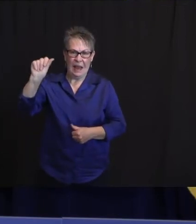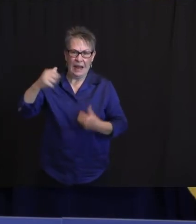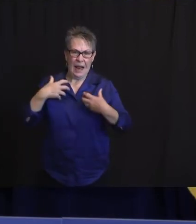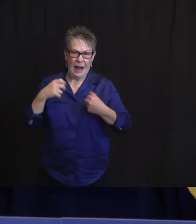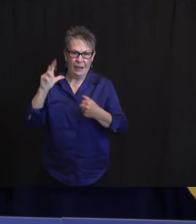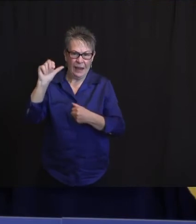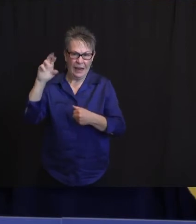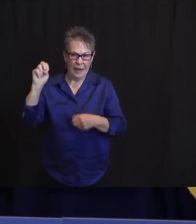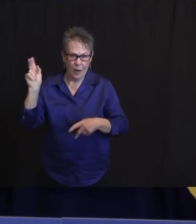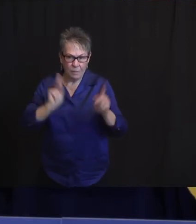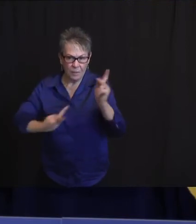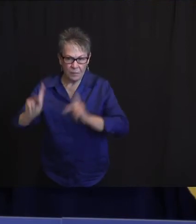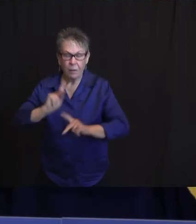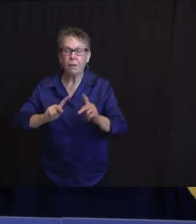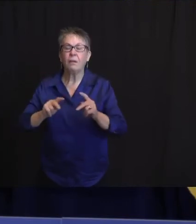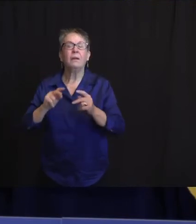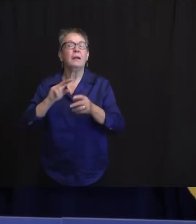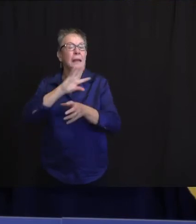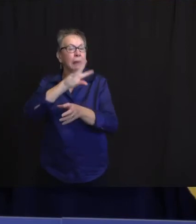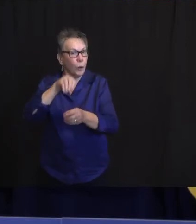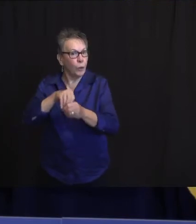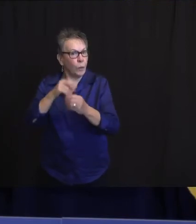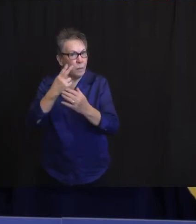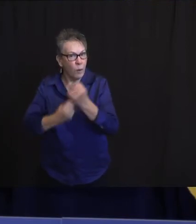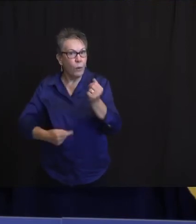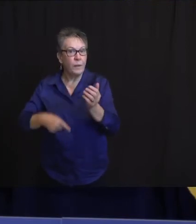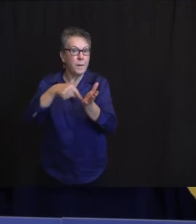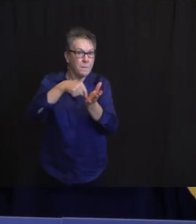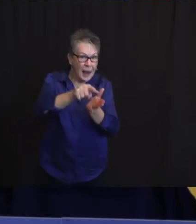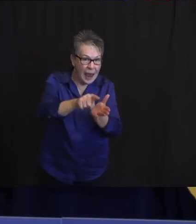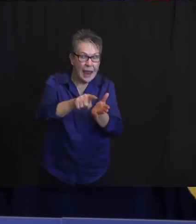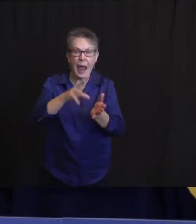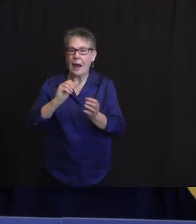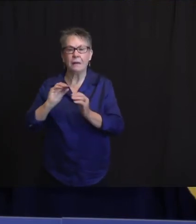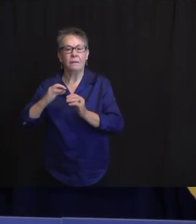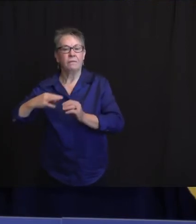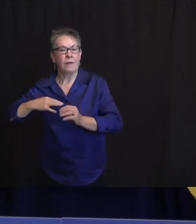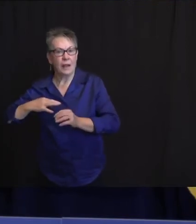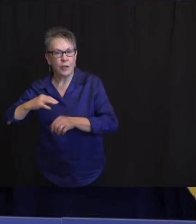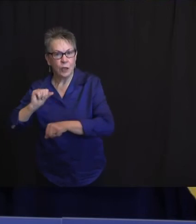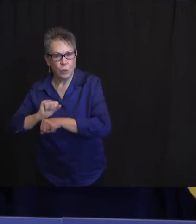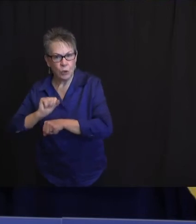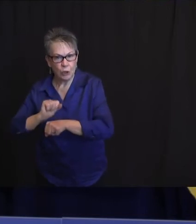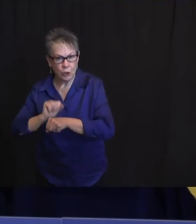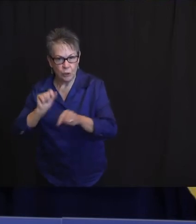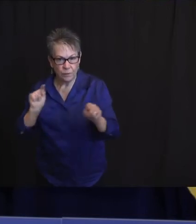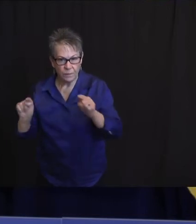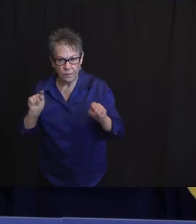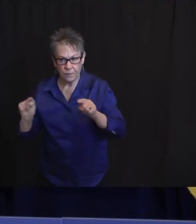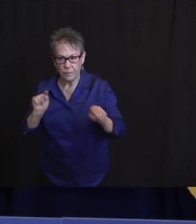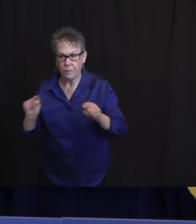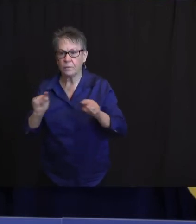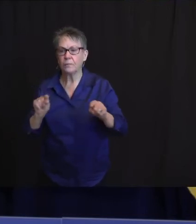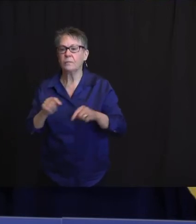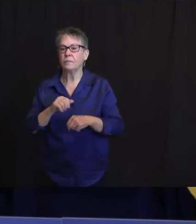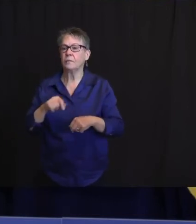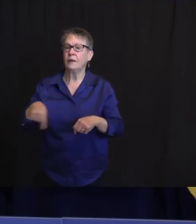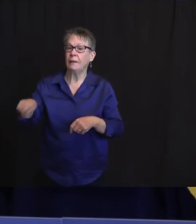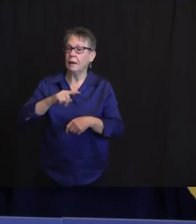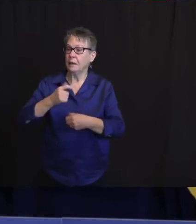persons serving in healthcare settings who have the potential for direct or indirect exposure to patients or